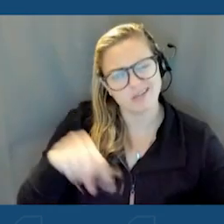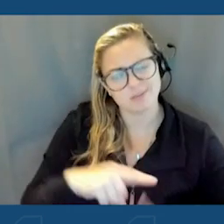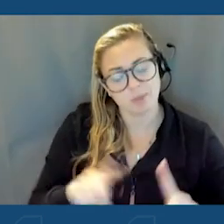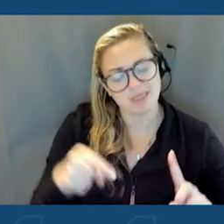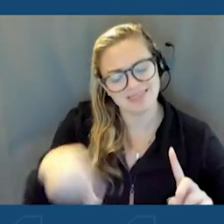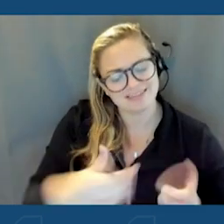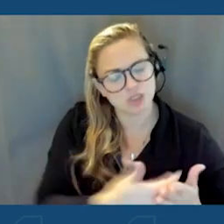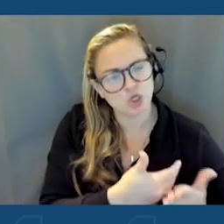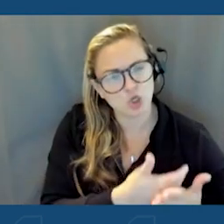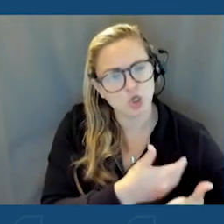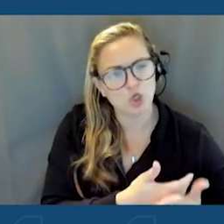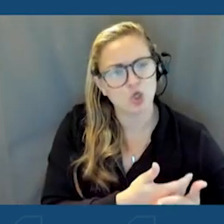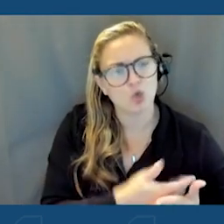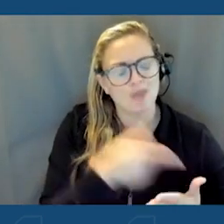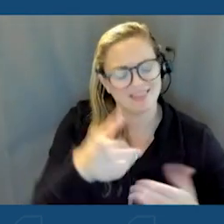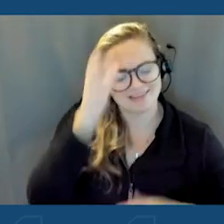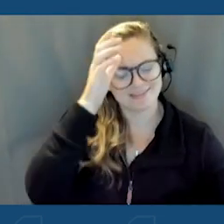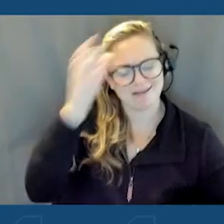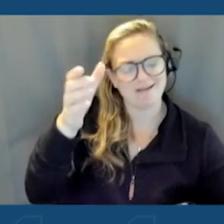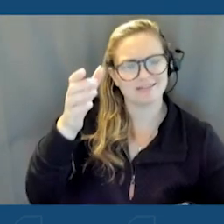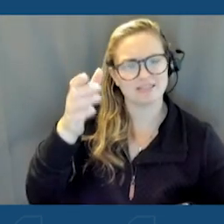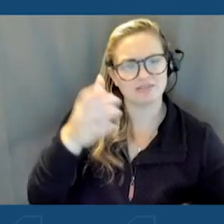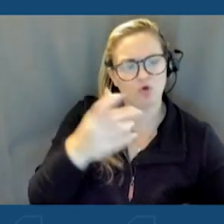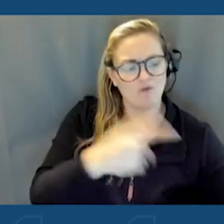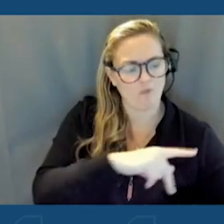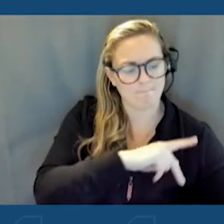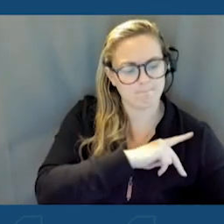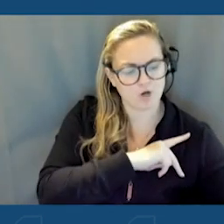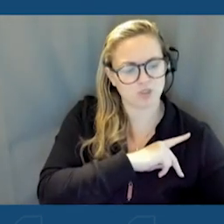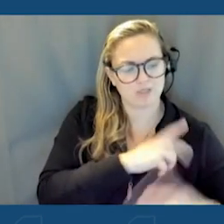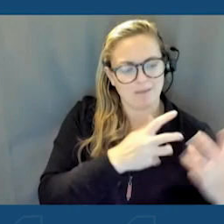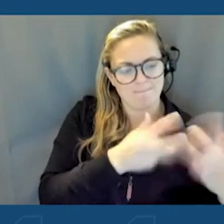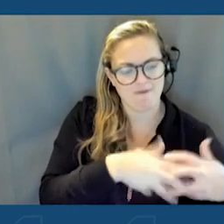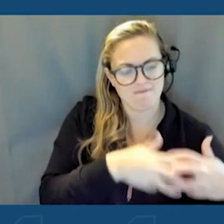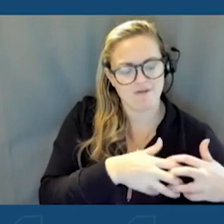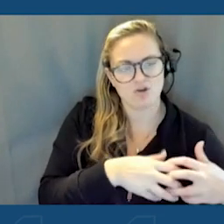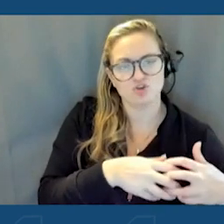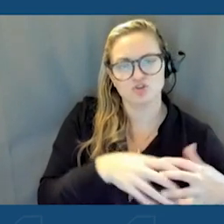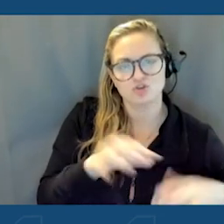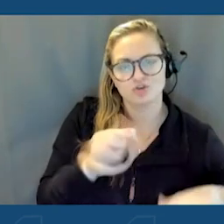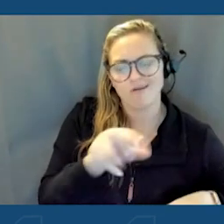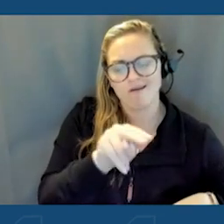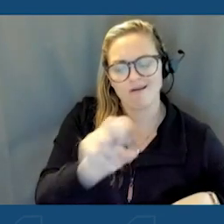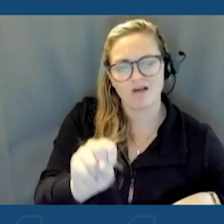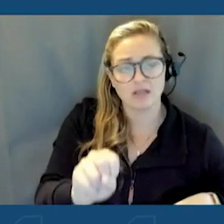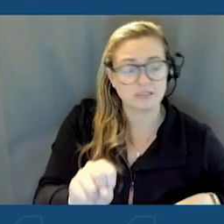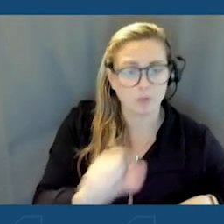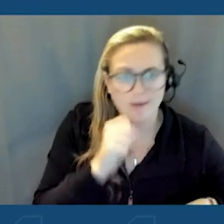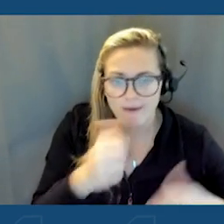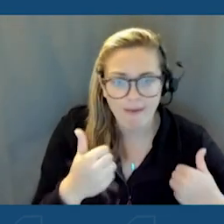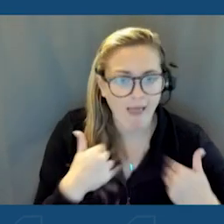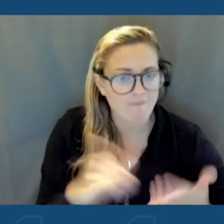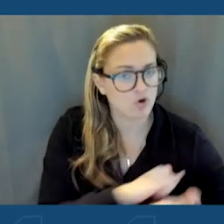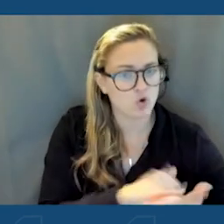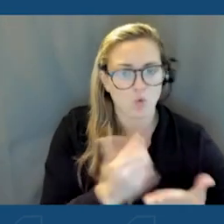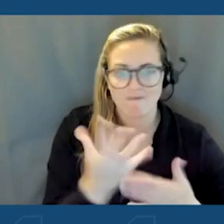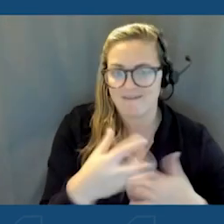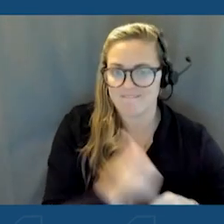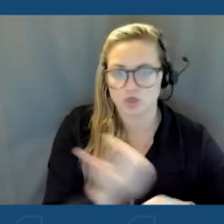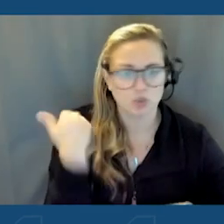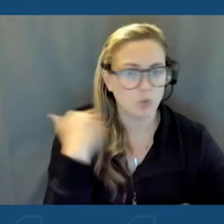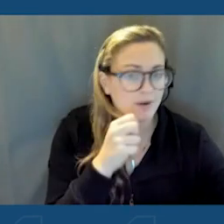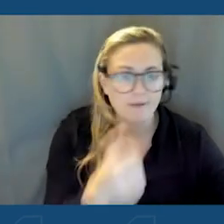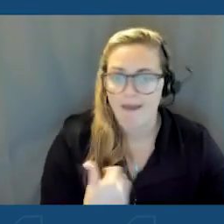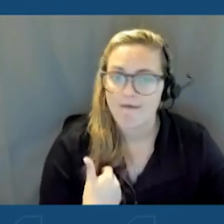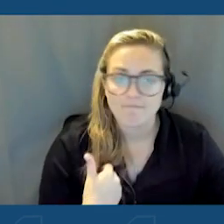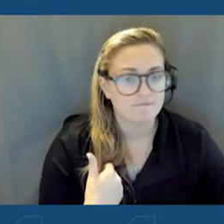new, is this concept of personally manufactured firearms. It just didn't exist in New York 5 years ago. It just